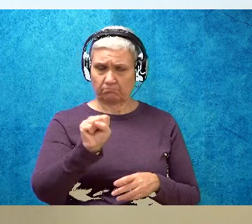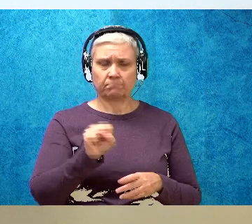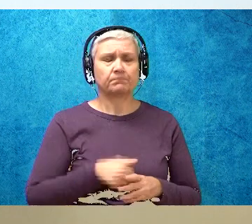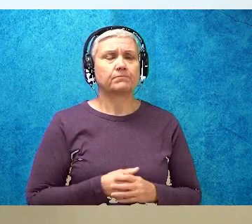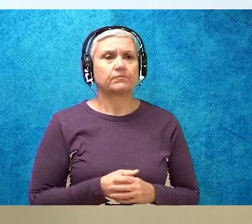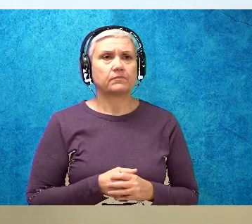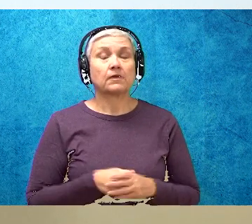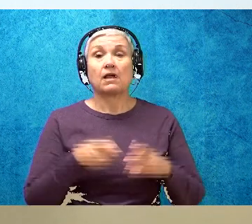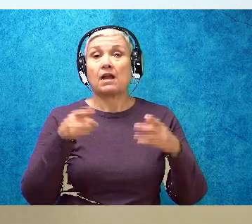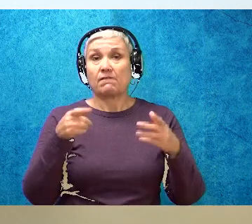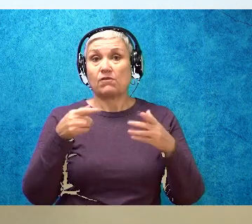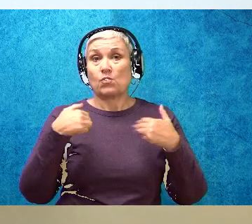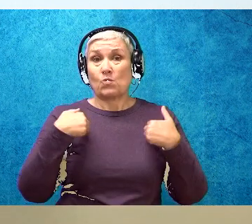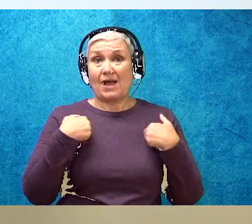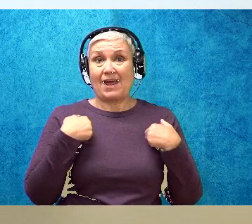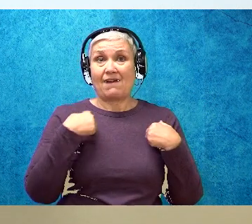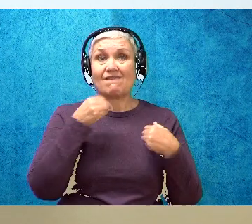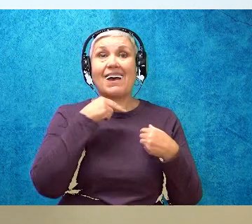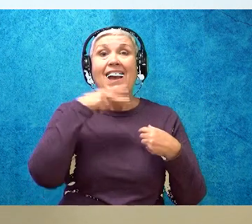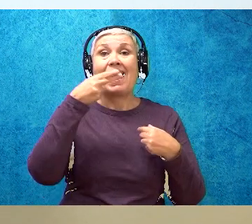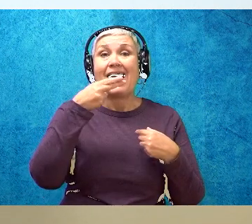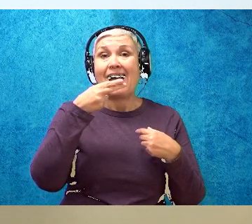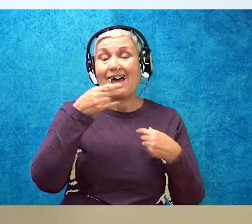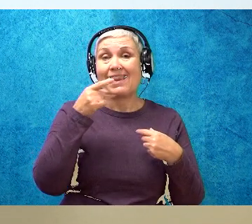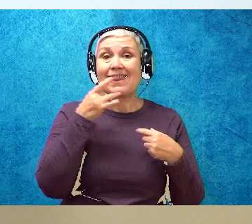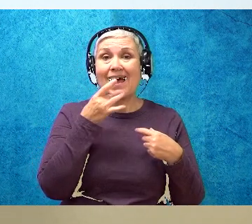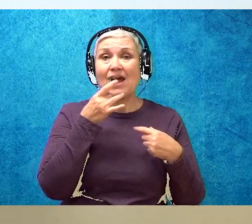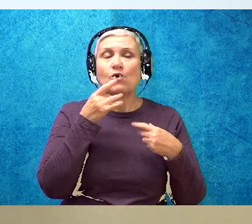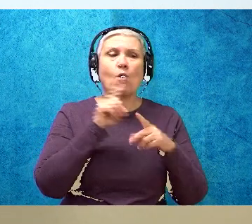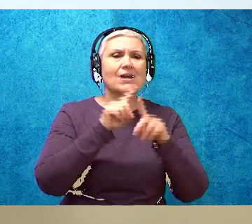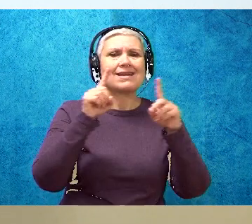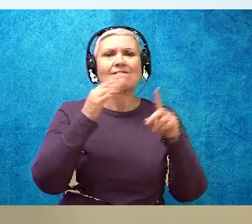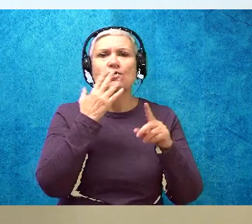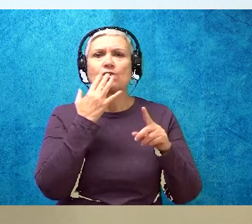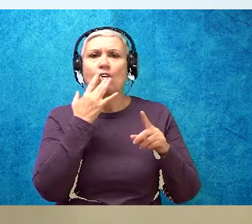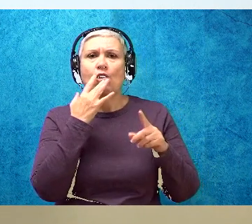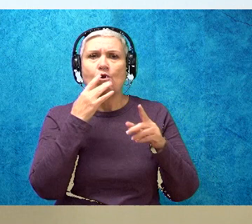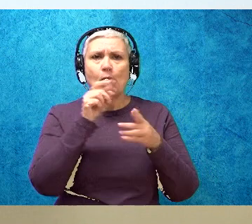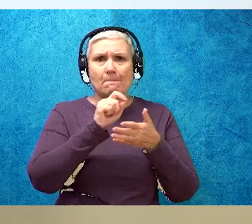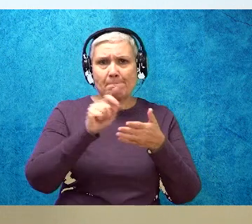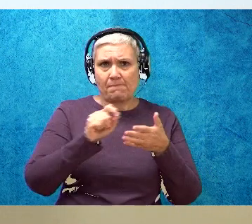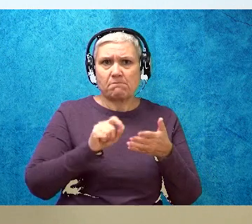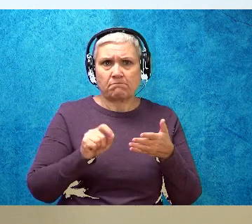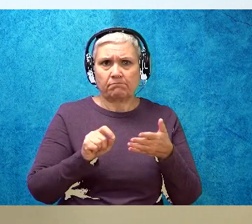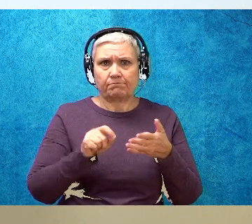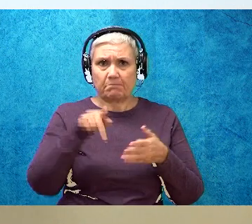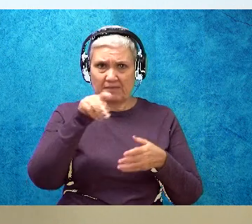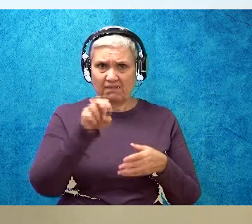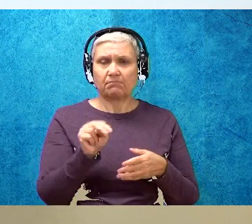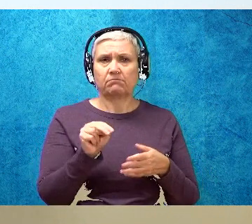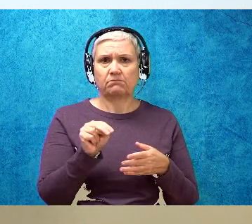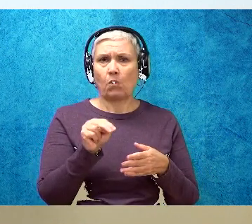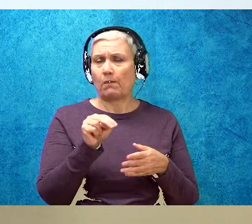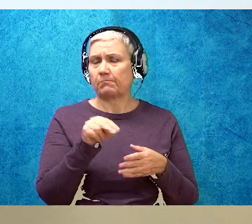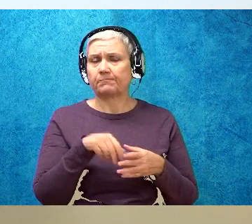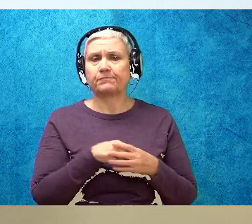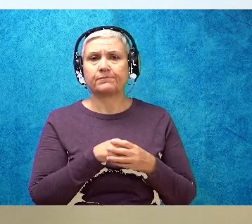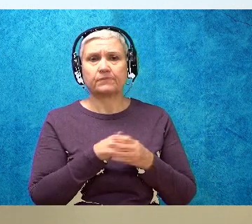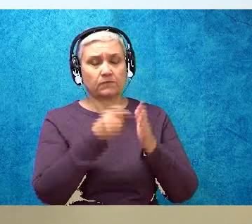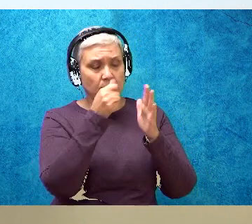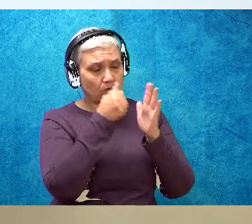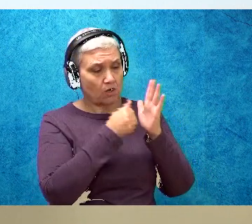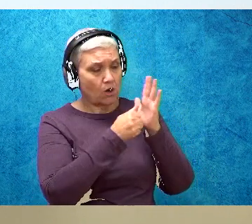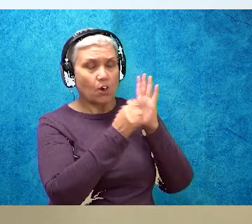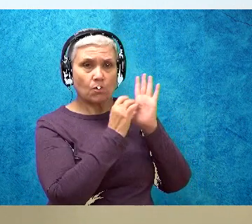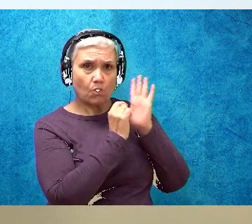if you have a highlighter or a different color pen or pencil, I would like for you to underline